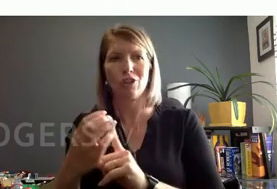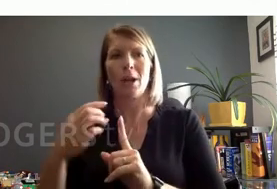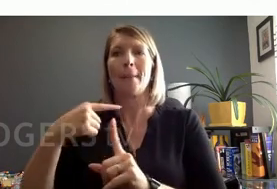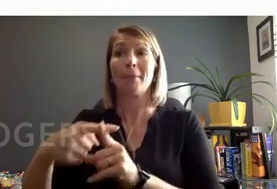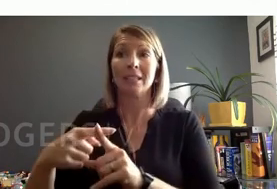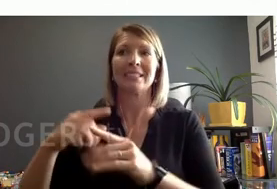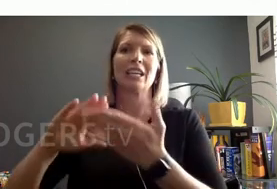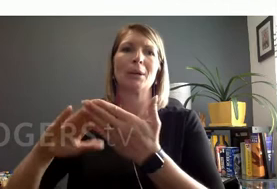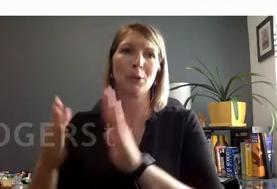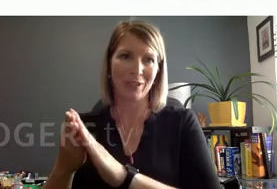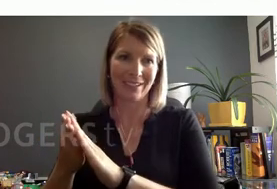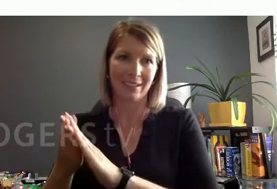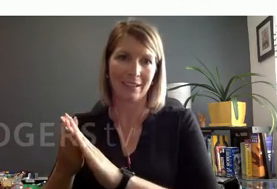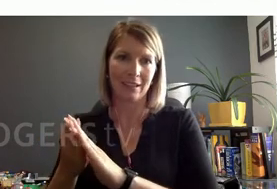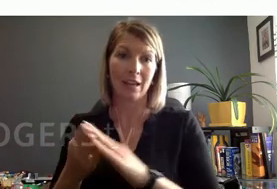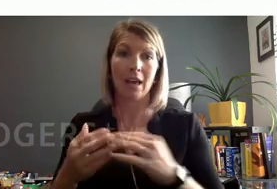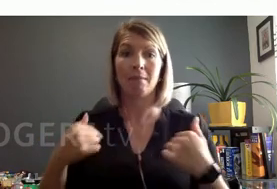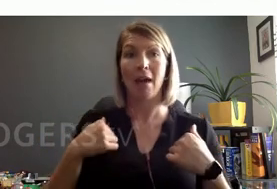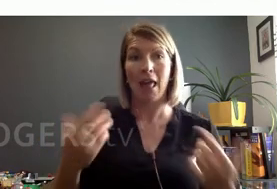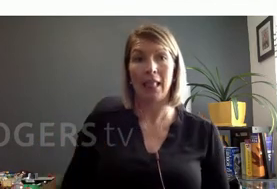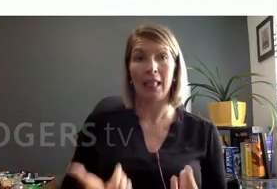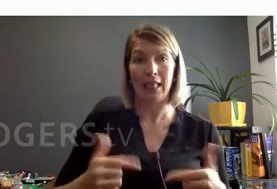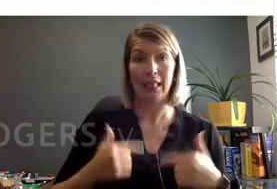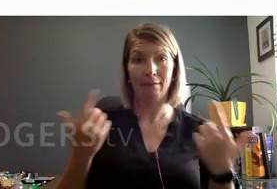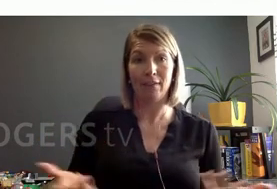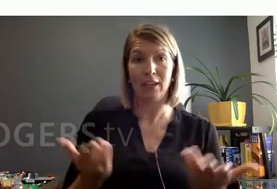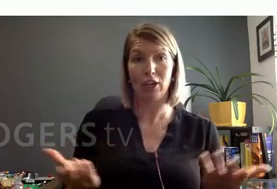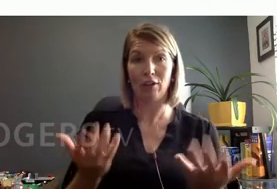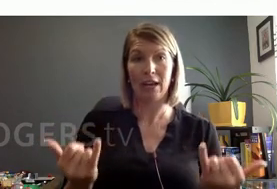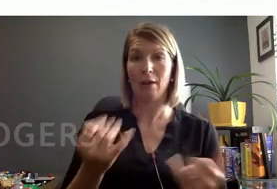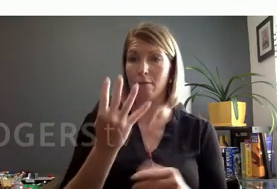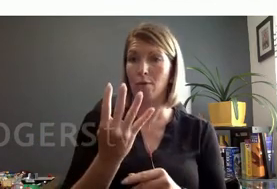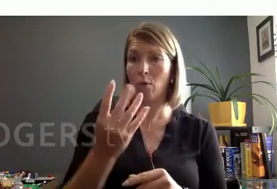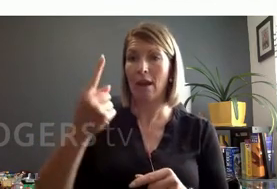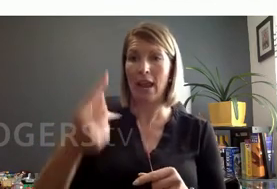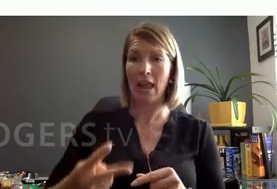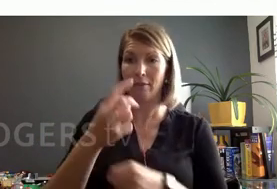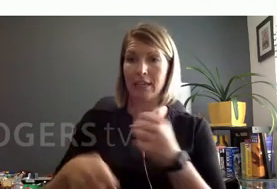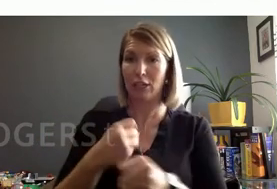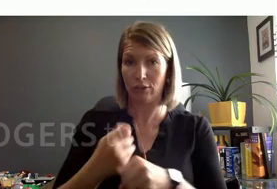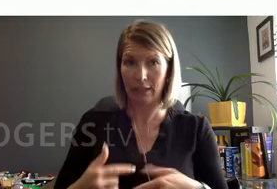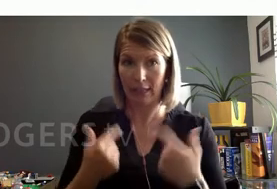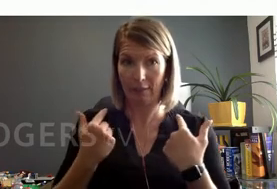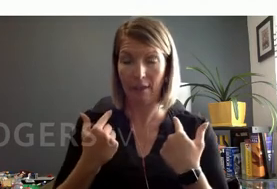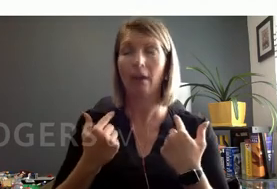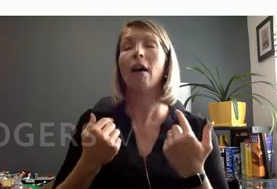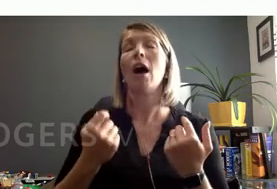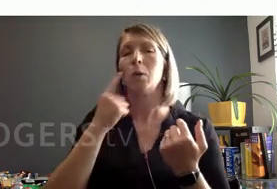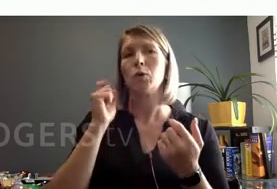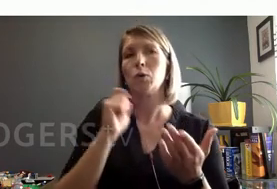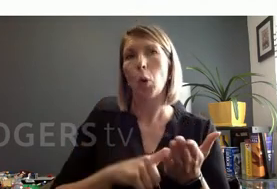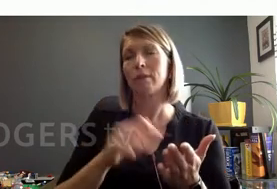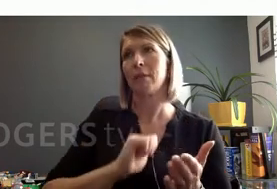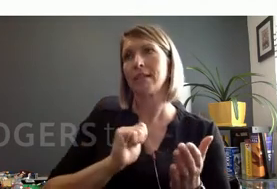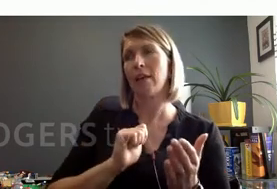for 4.5 years, and I'll say the efforts and the routines that were